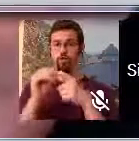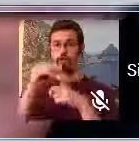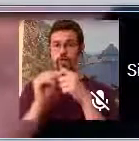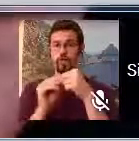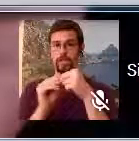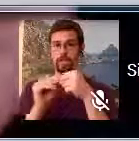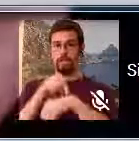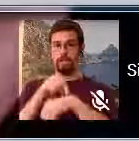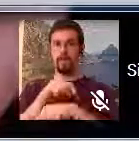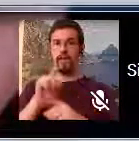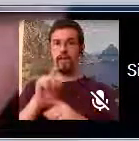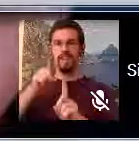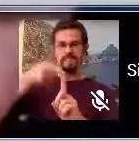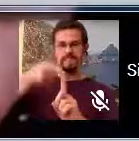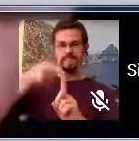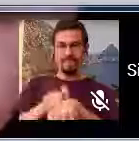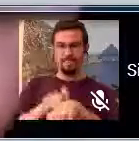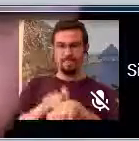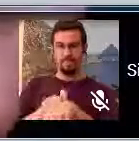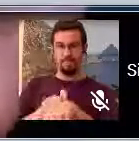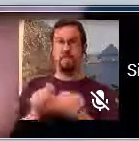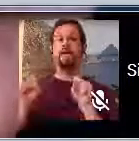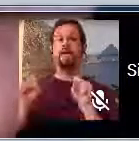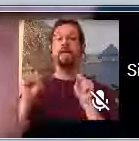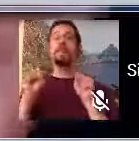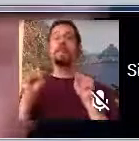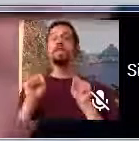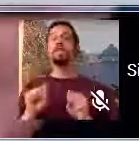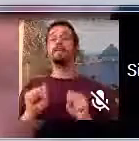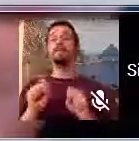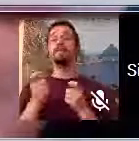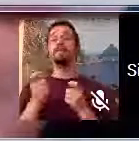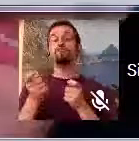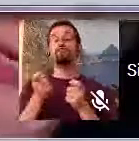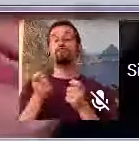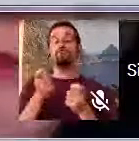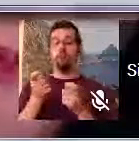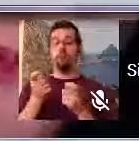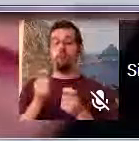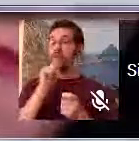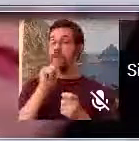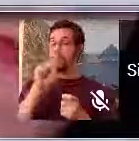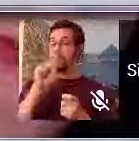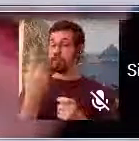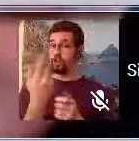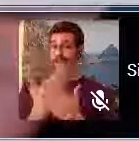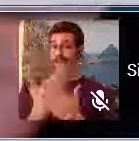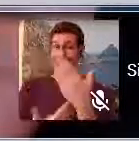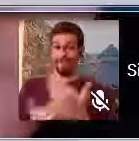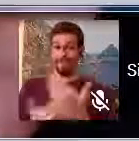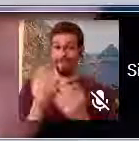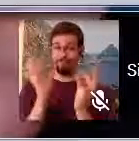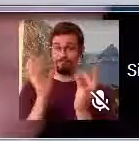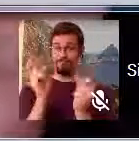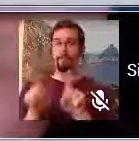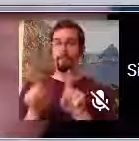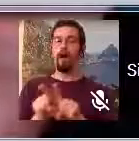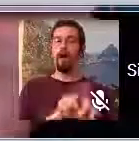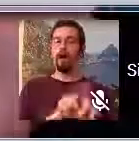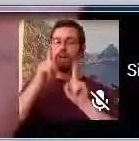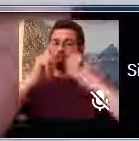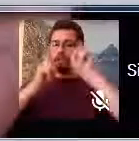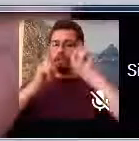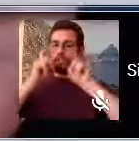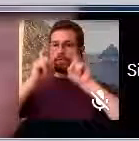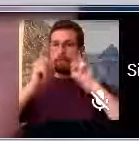It is able to control not only hand gestures, but also facial expressions and body